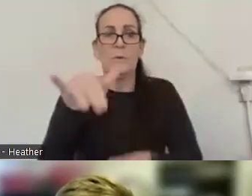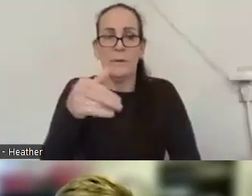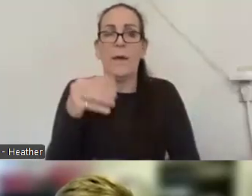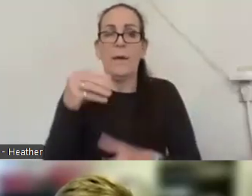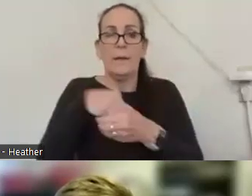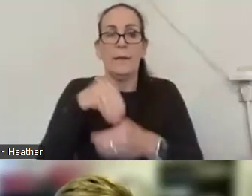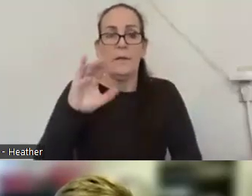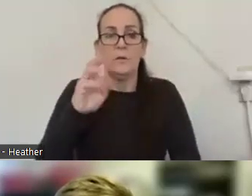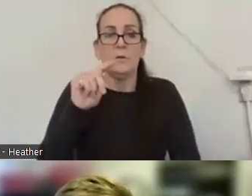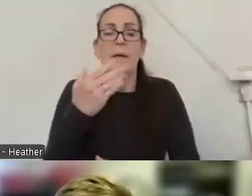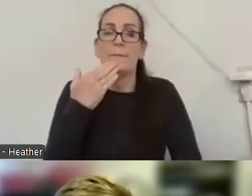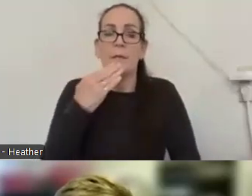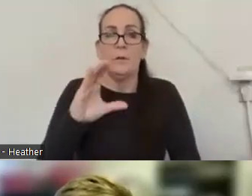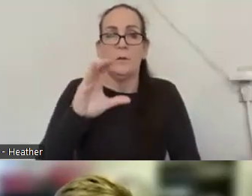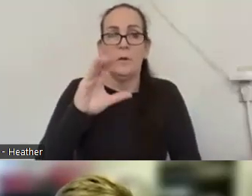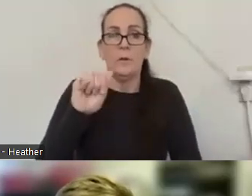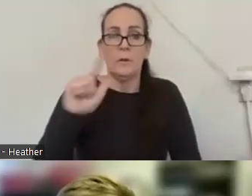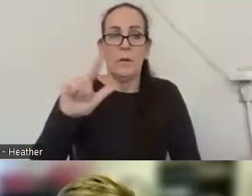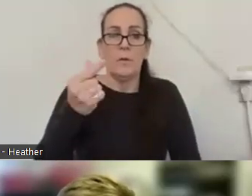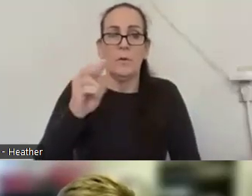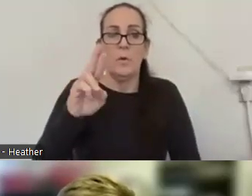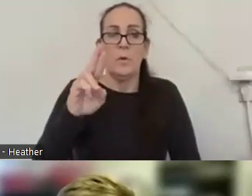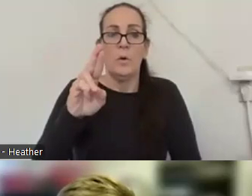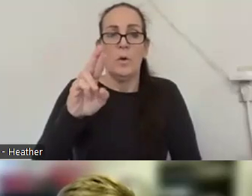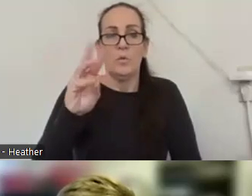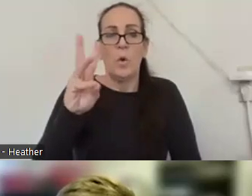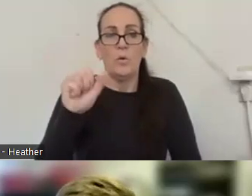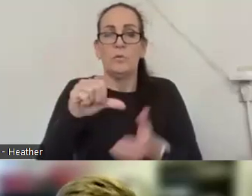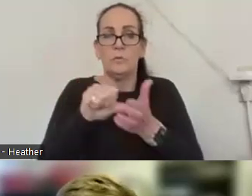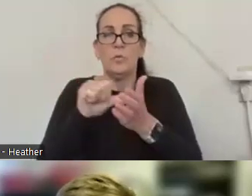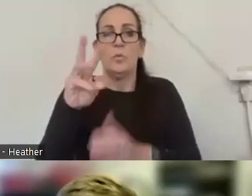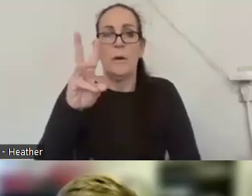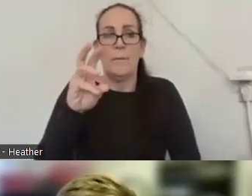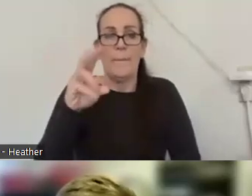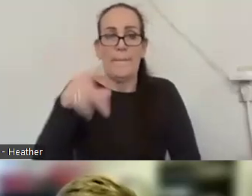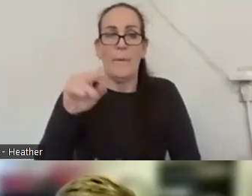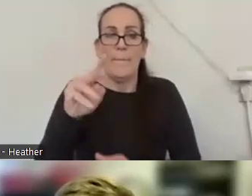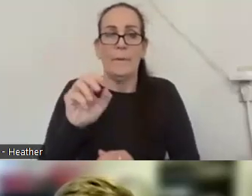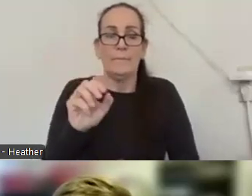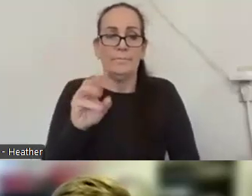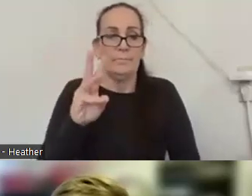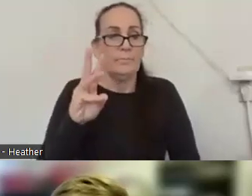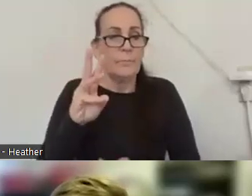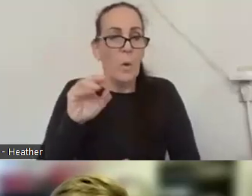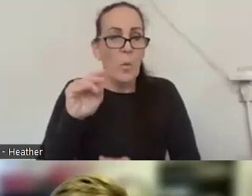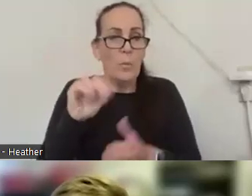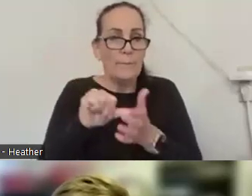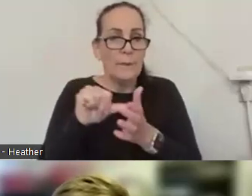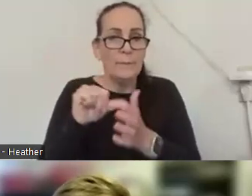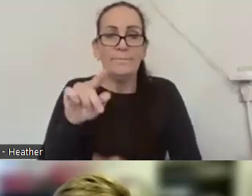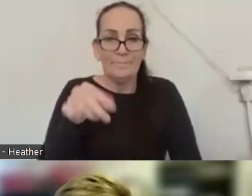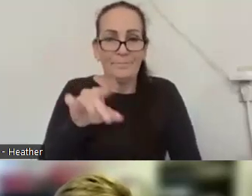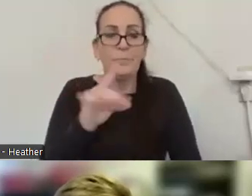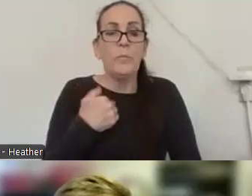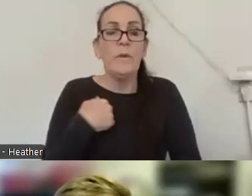and anybody can go there and take a look at what the trainings that we do have available as of right now. And then once we get all the other trainings